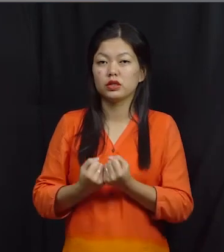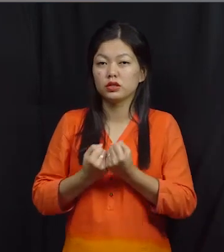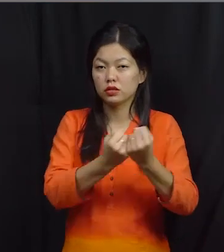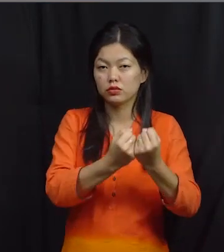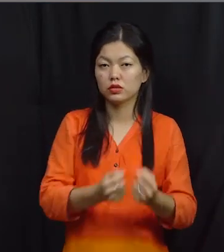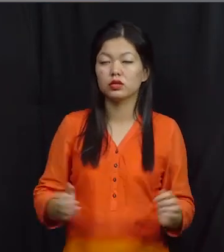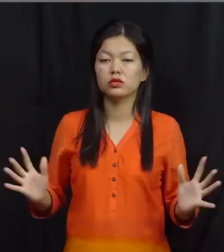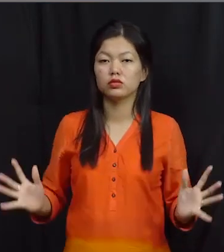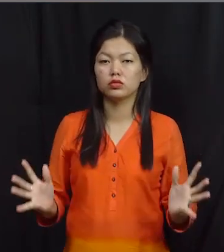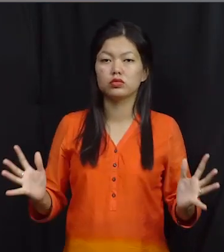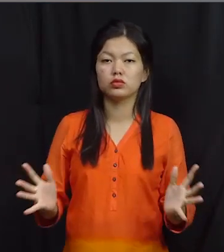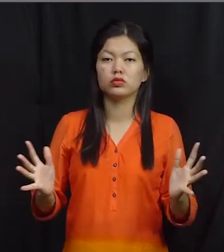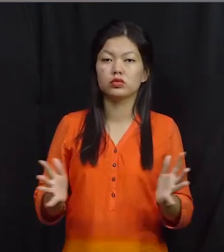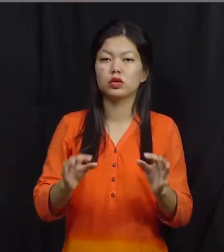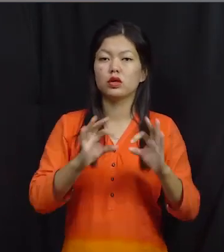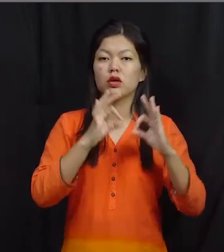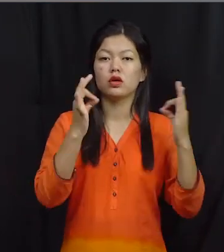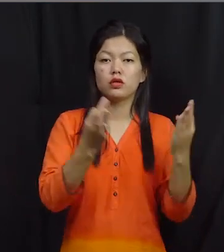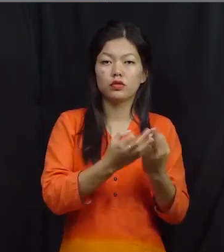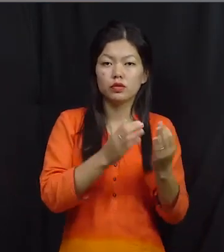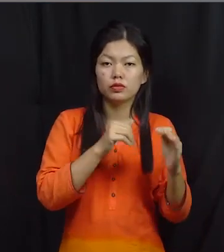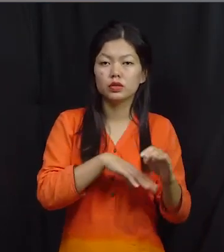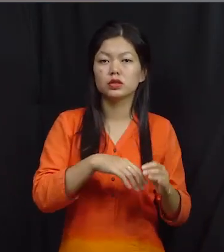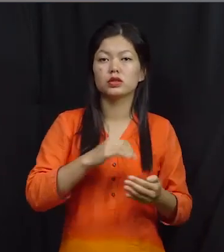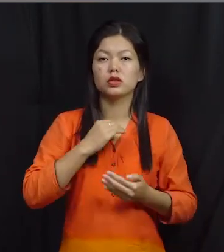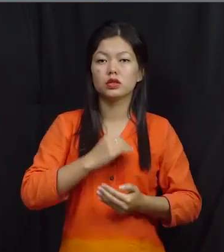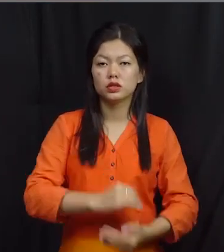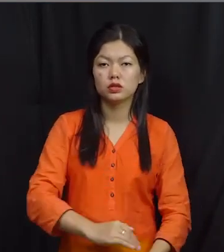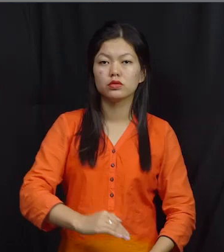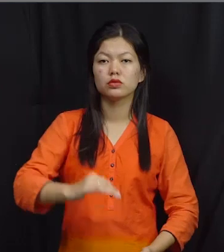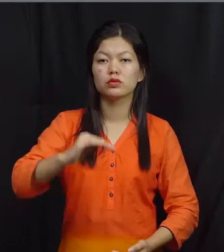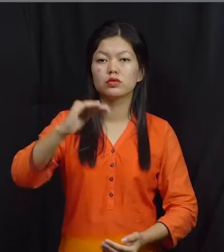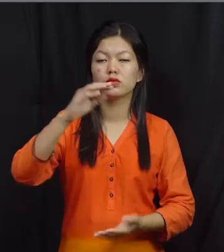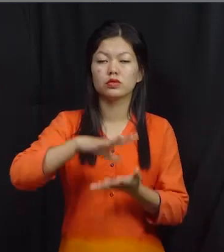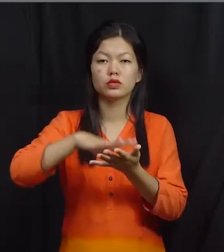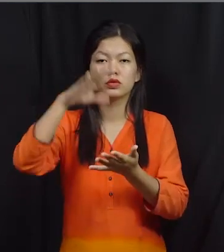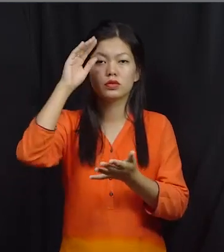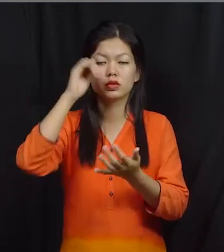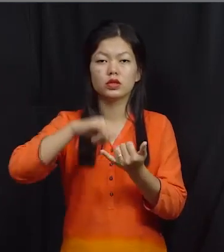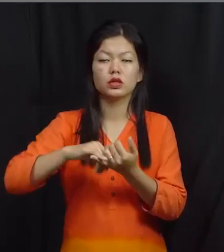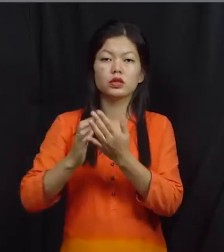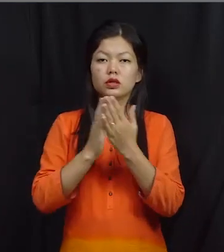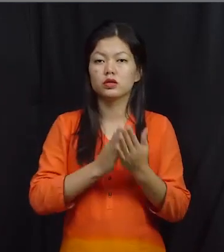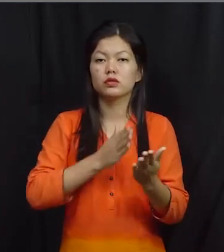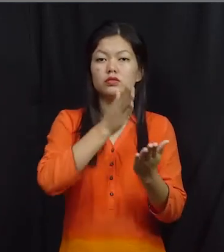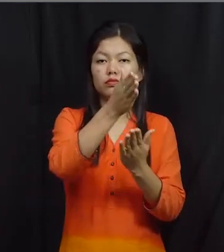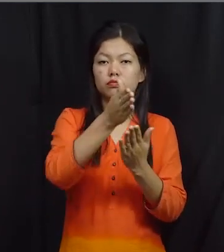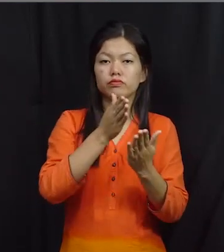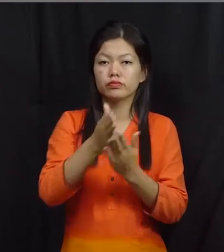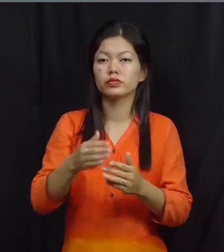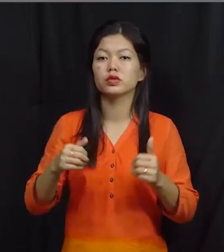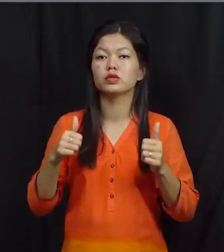personal level, be it for the parents or for the society also, we all need aim. Aim is a necessary